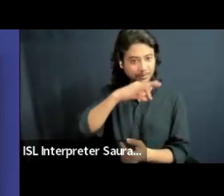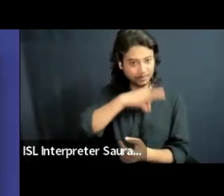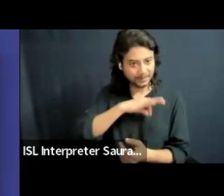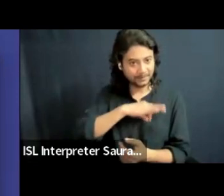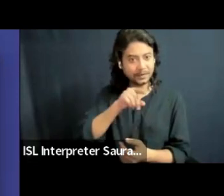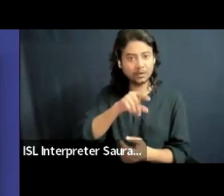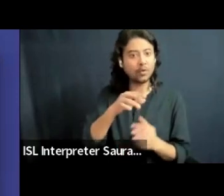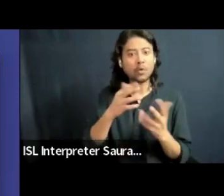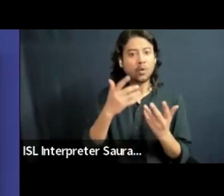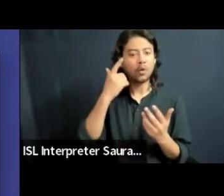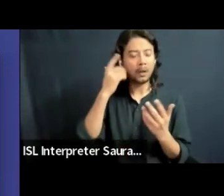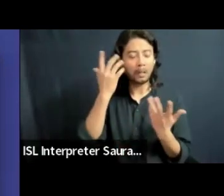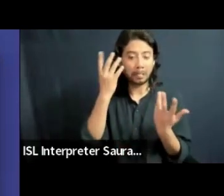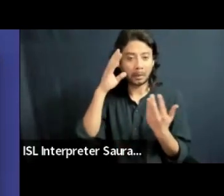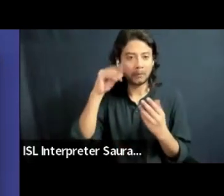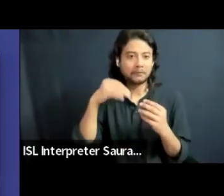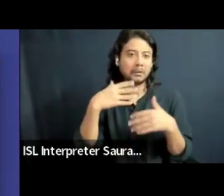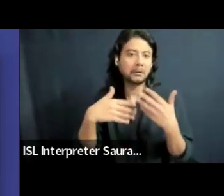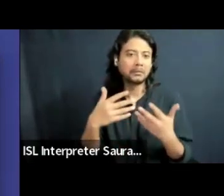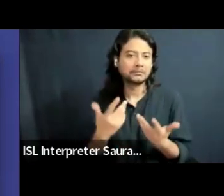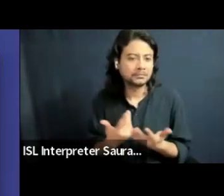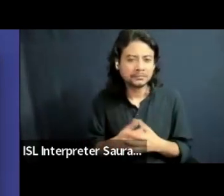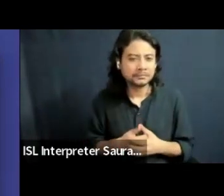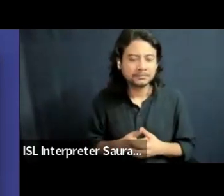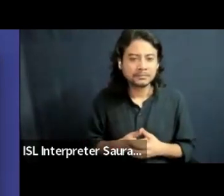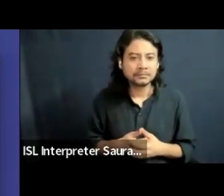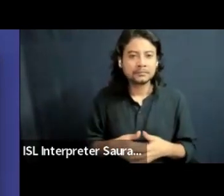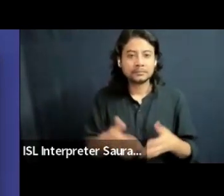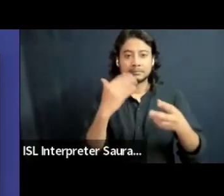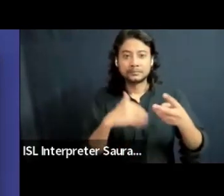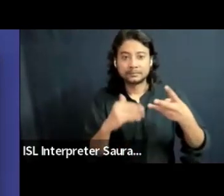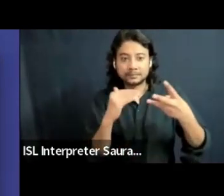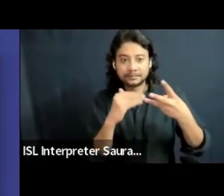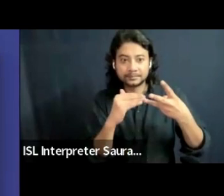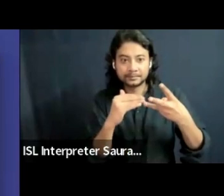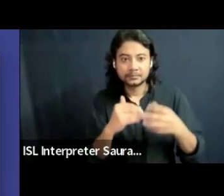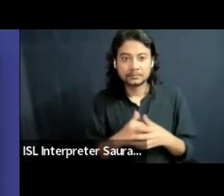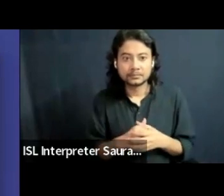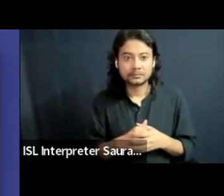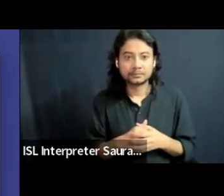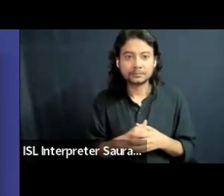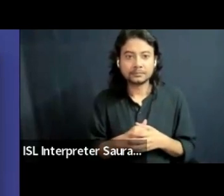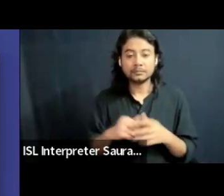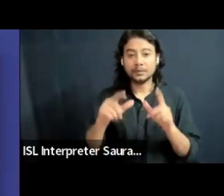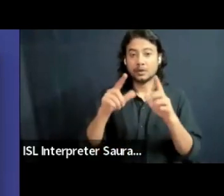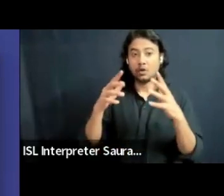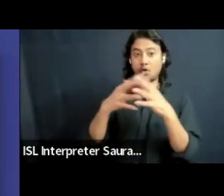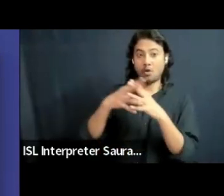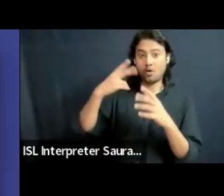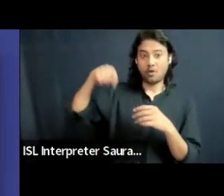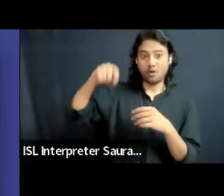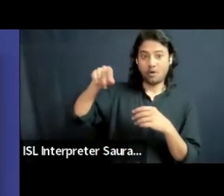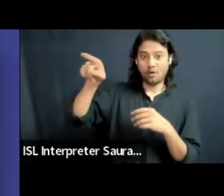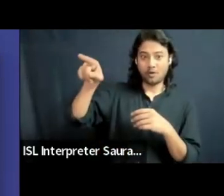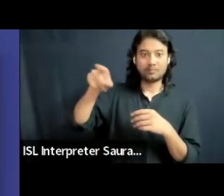Equality before law and the evolving capacities of children. So, people with disabilities,